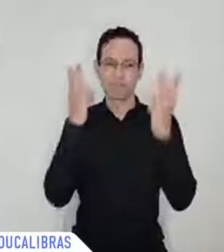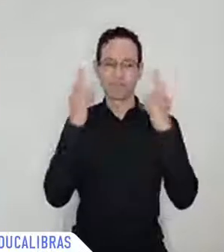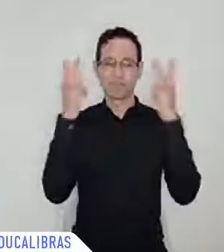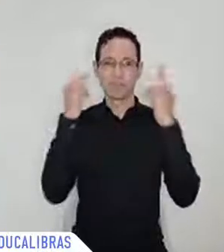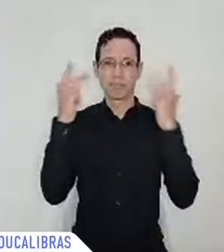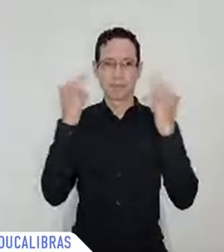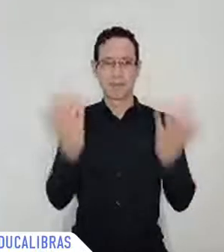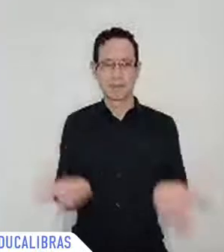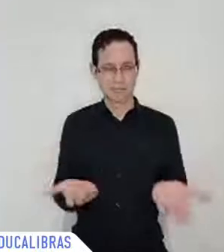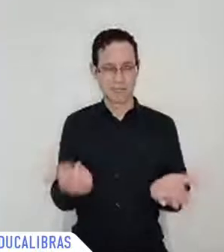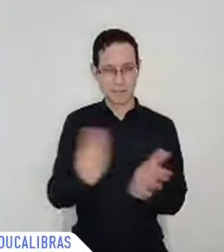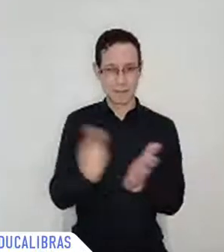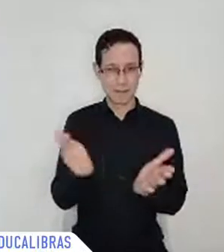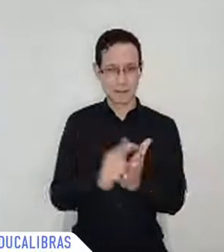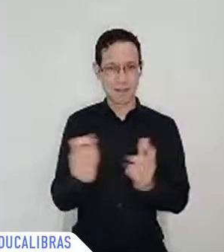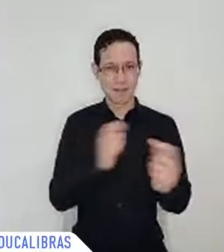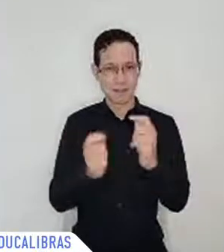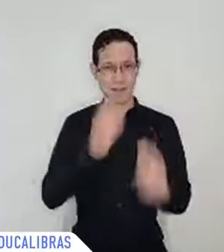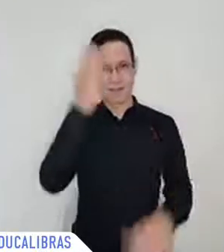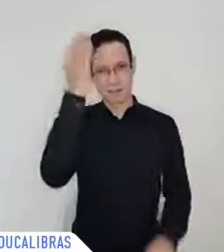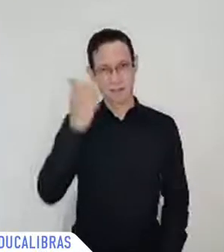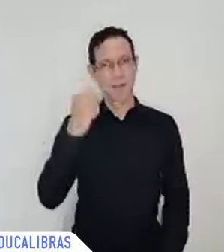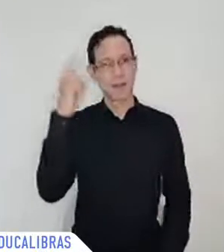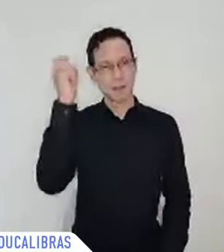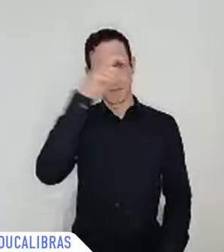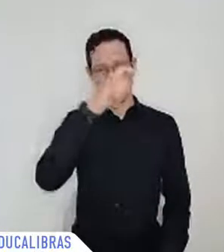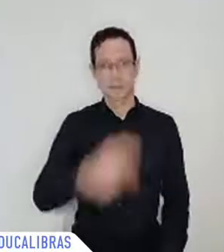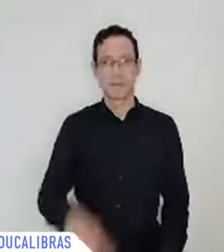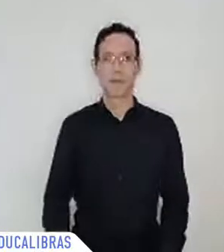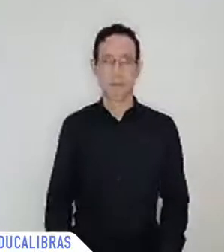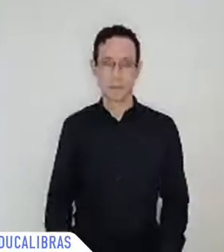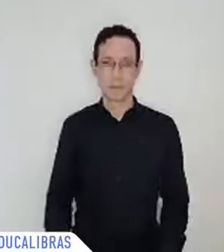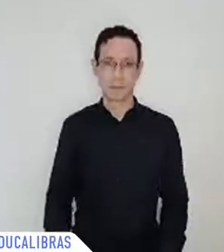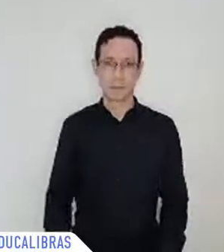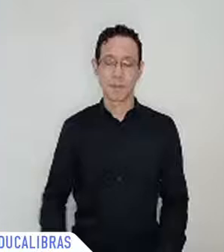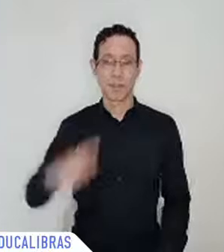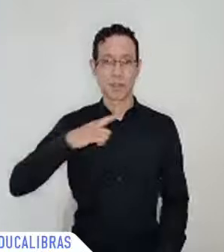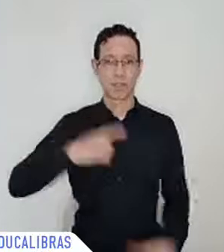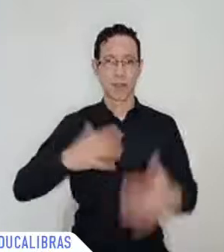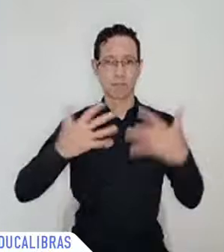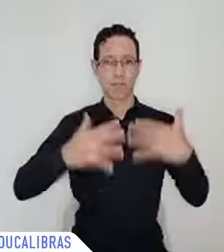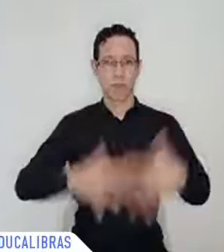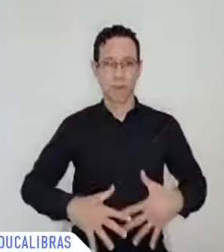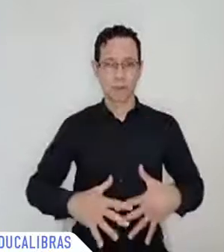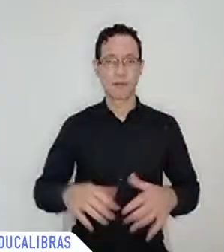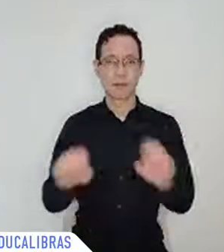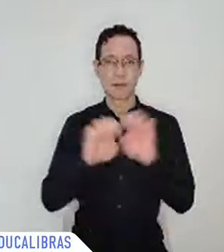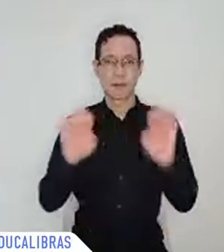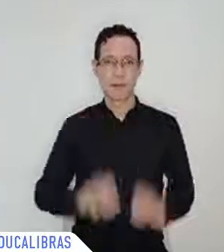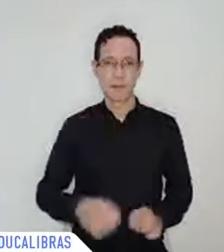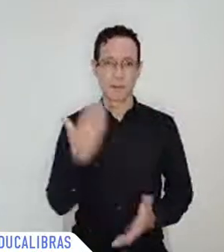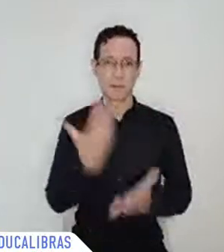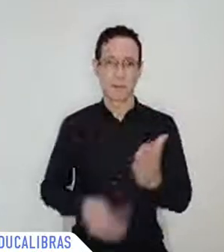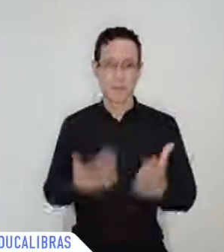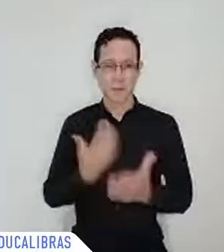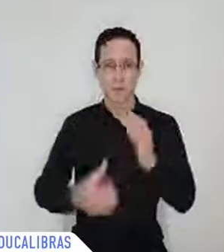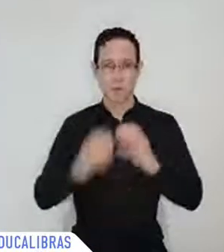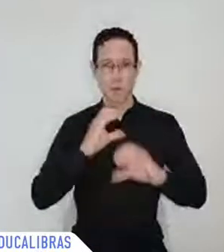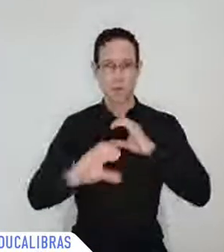naturalizing the lack of information situation? I know the situation of the press is very hard. We have a